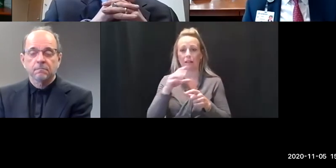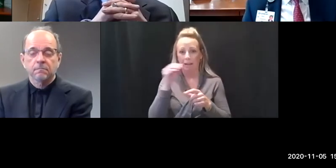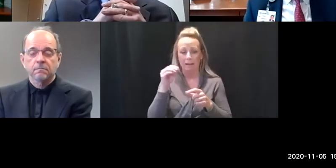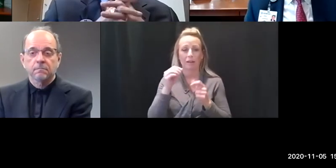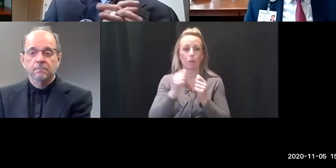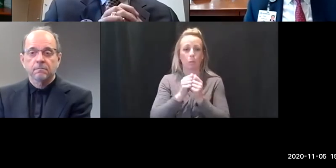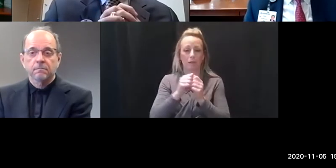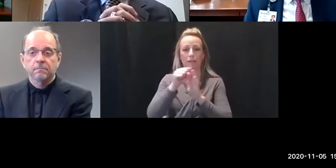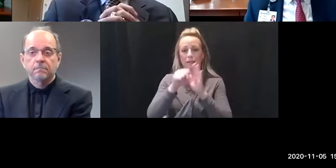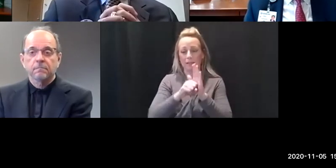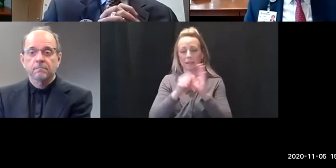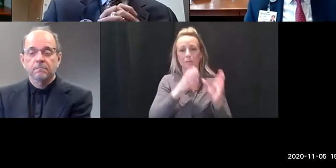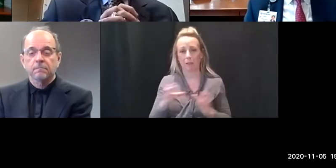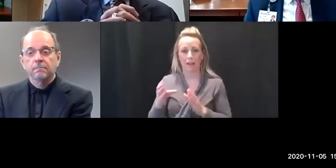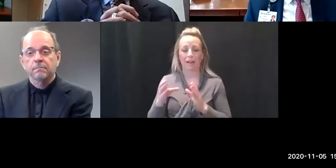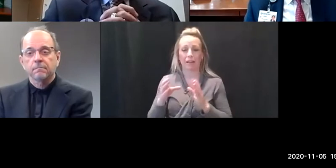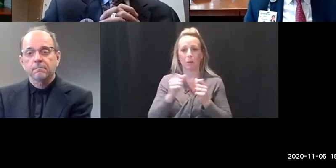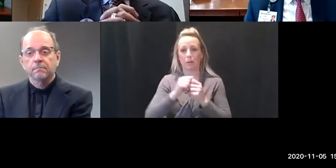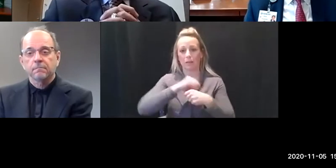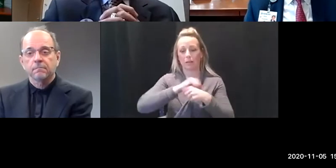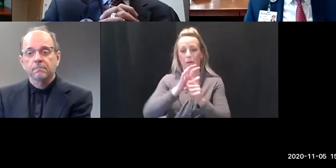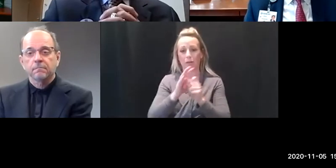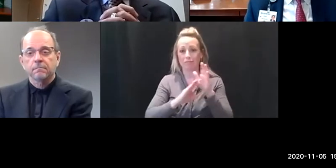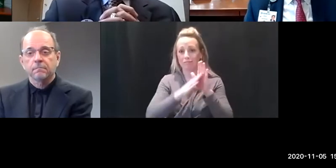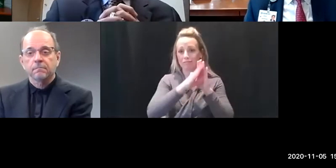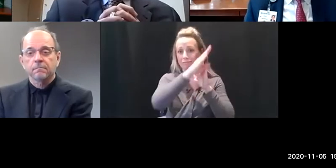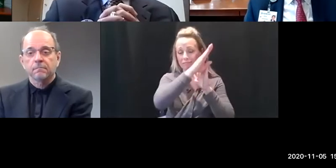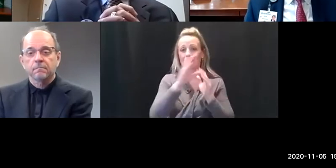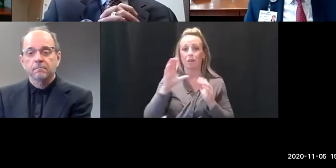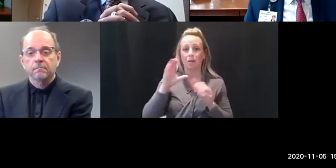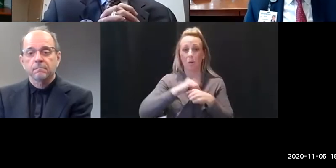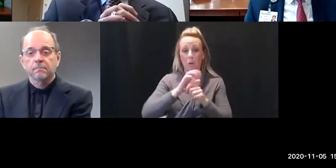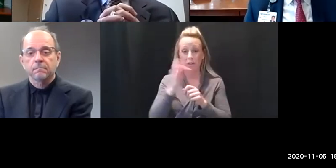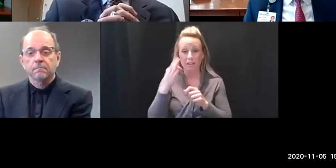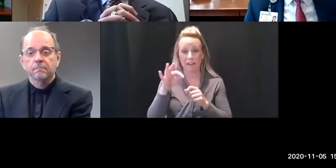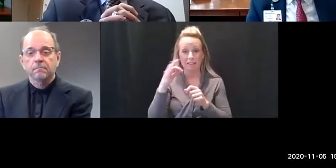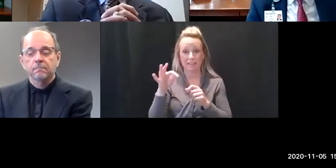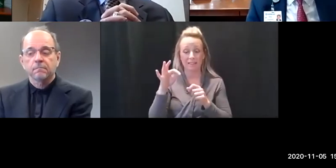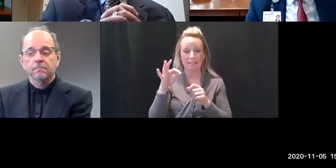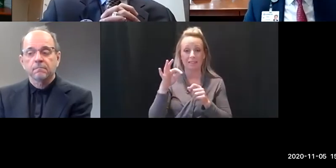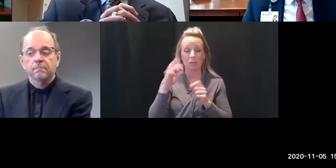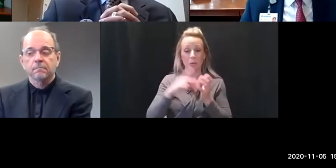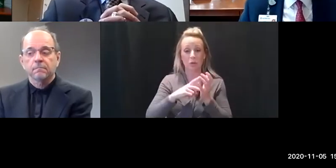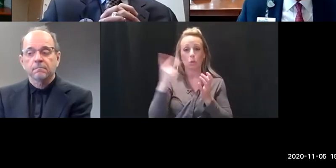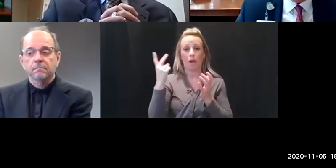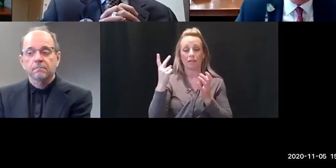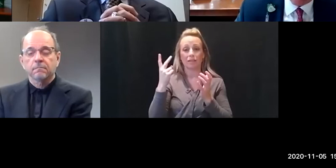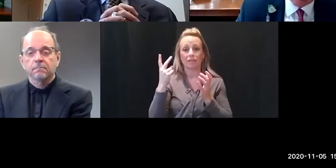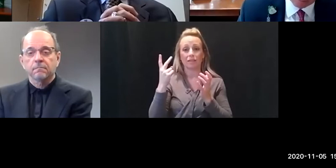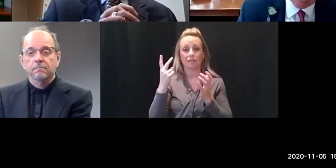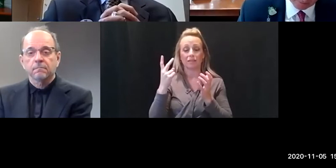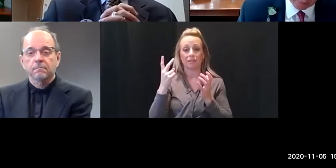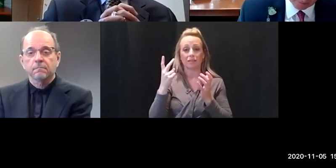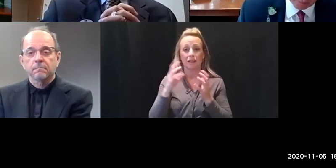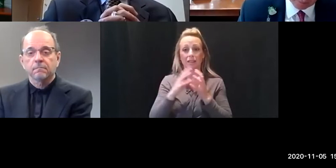recent CDC study showed adults with positive COVID-19 tests were about twice as likely to have